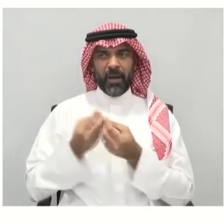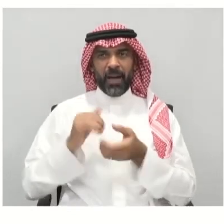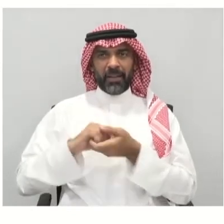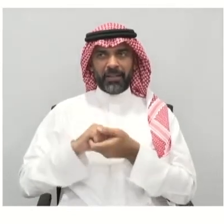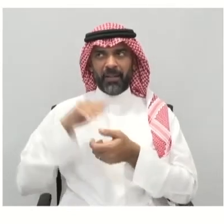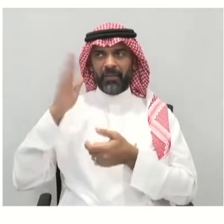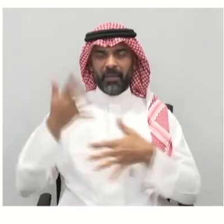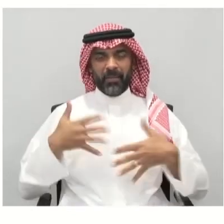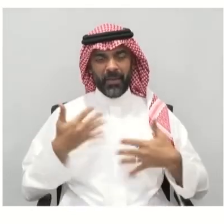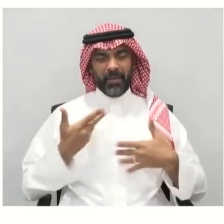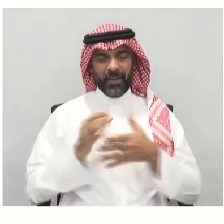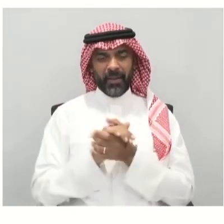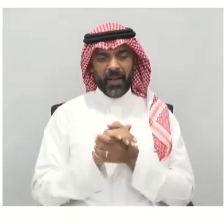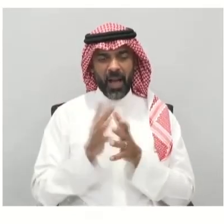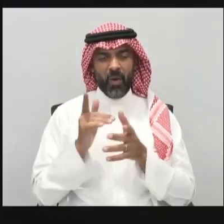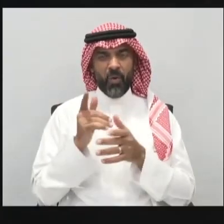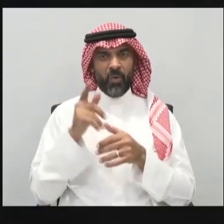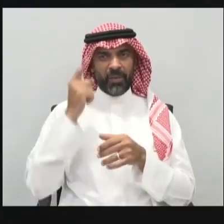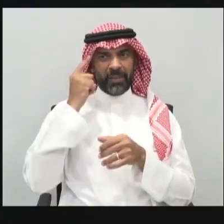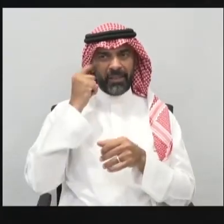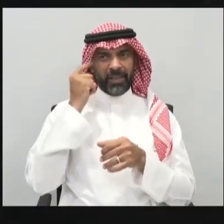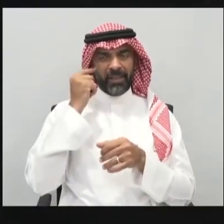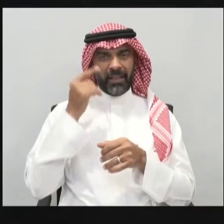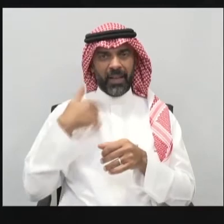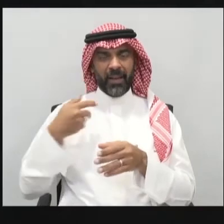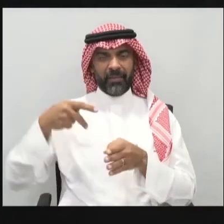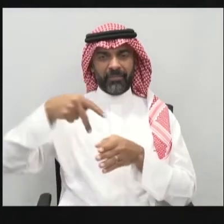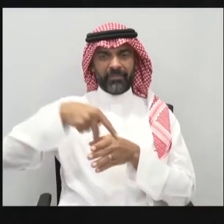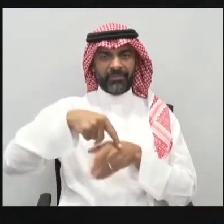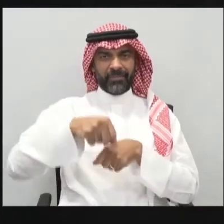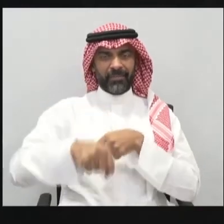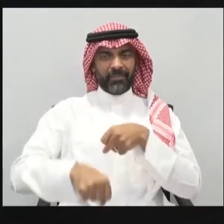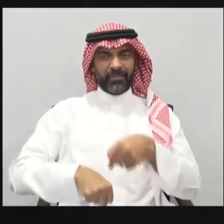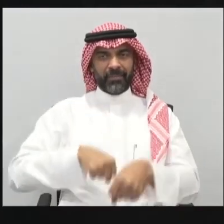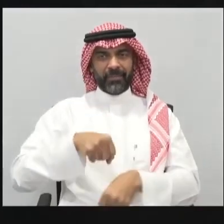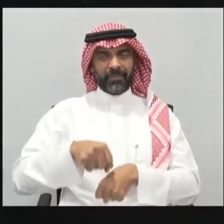on Saturday. So why do you have a day that you like?